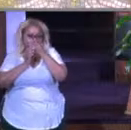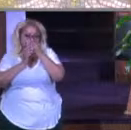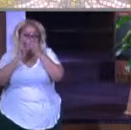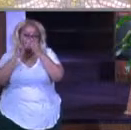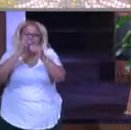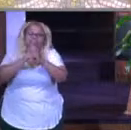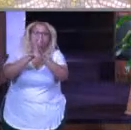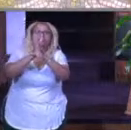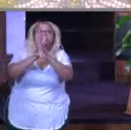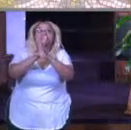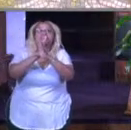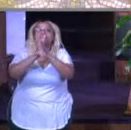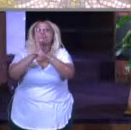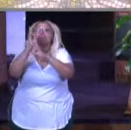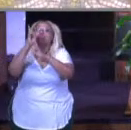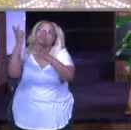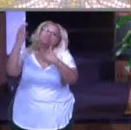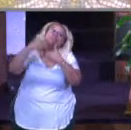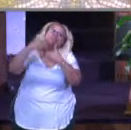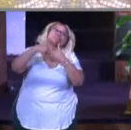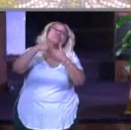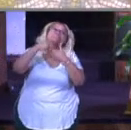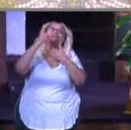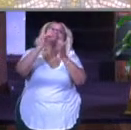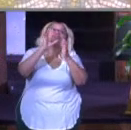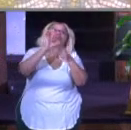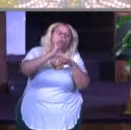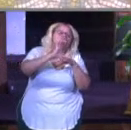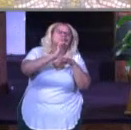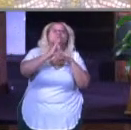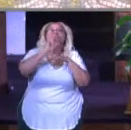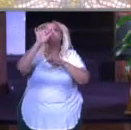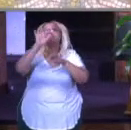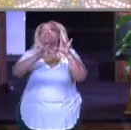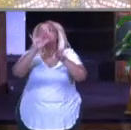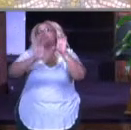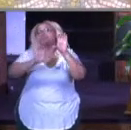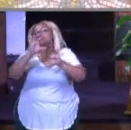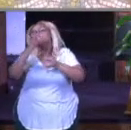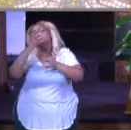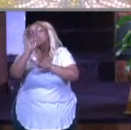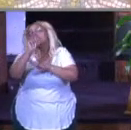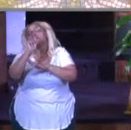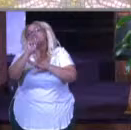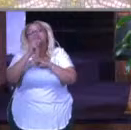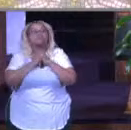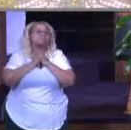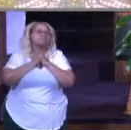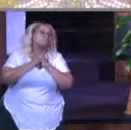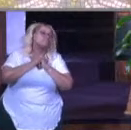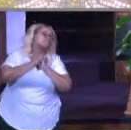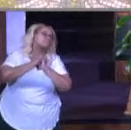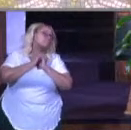So if you're watching online and you want to give your life to Christ, you want to join church, just type it in the chat there.